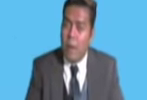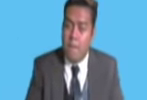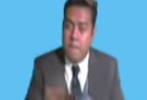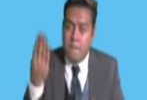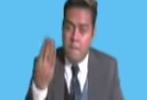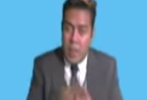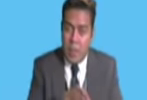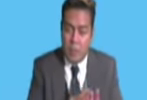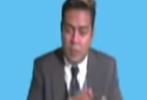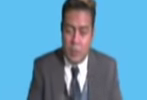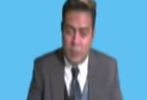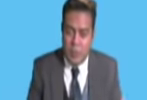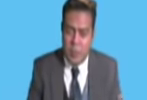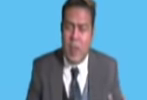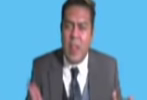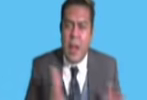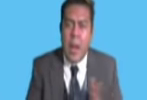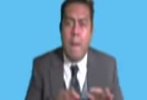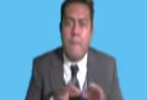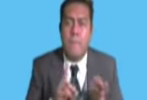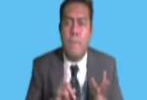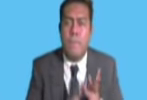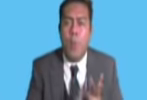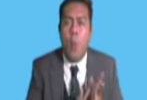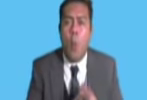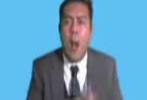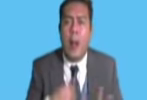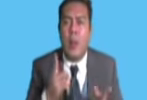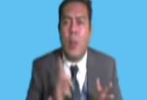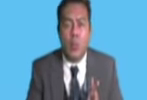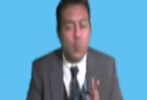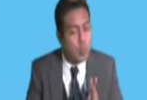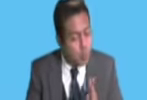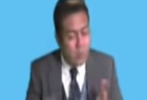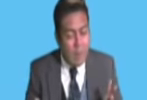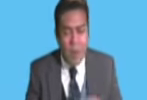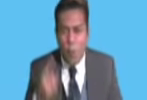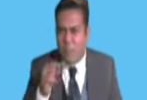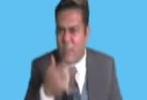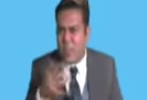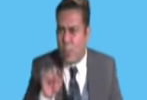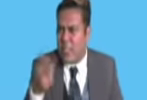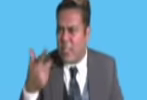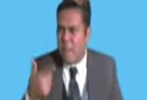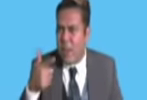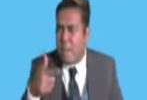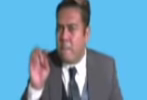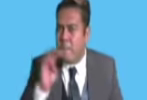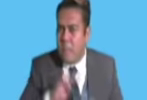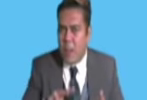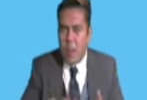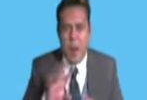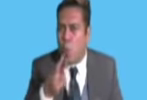budget, the Nambowalu town development has been allocated 15.7 million in total, but no